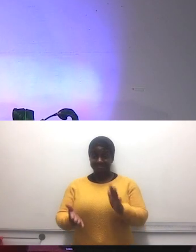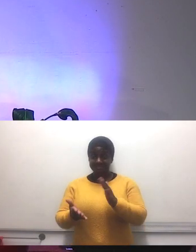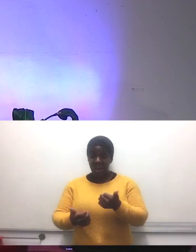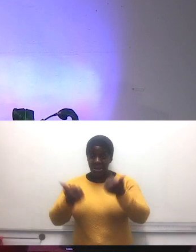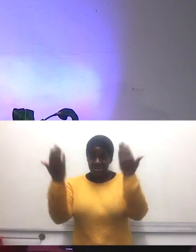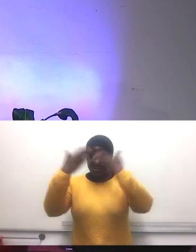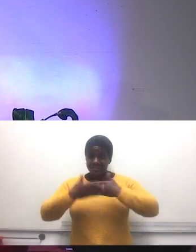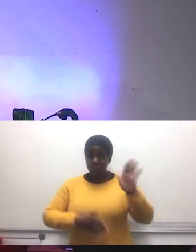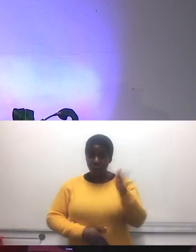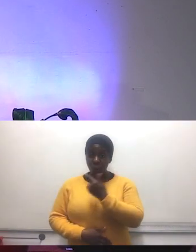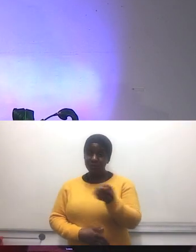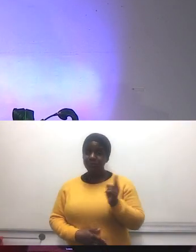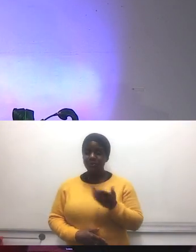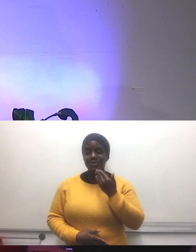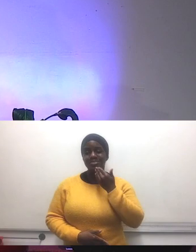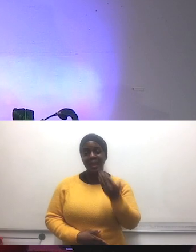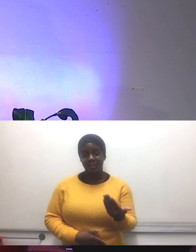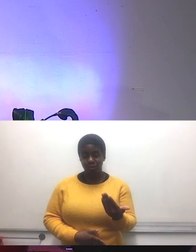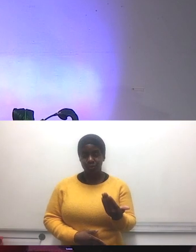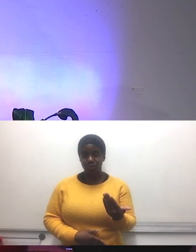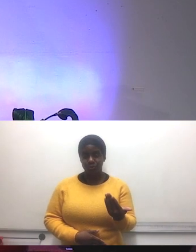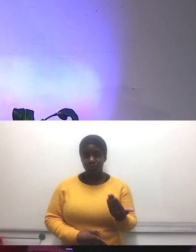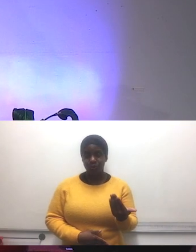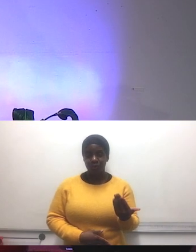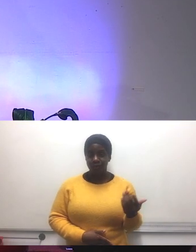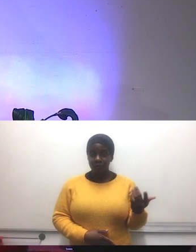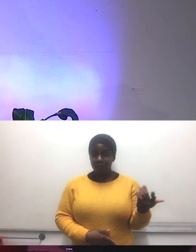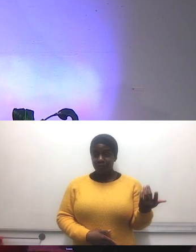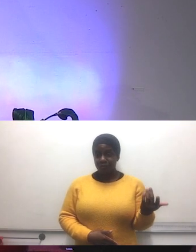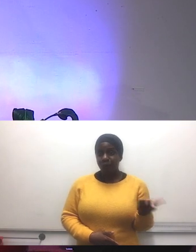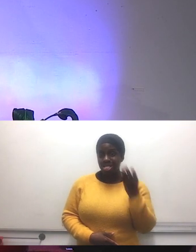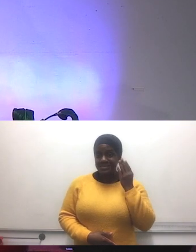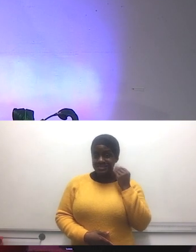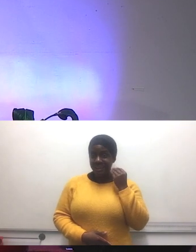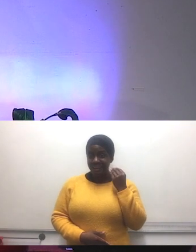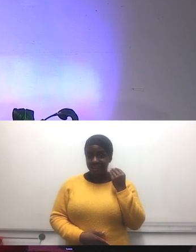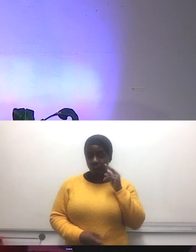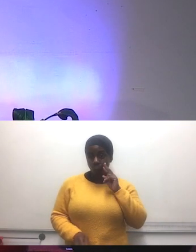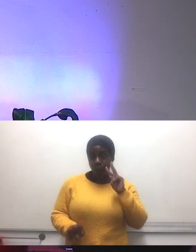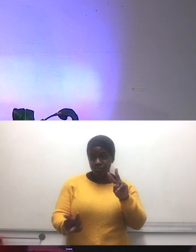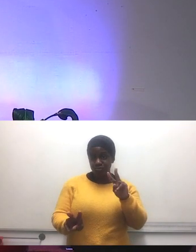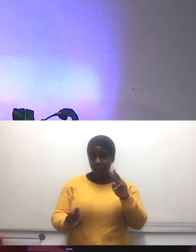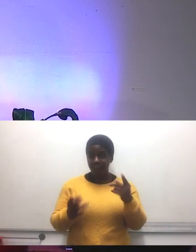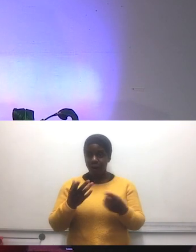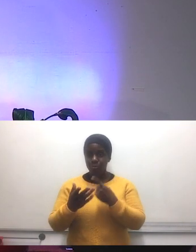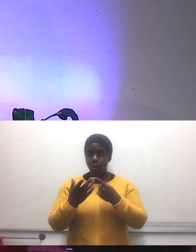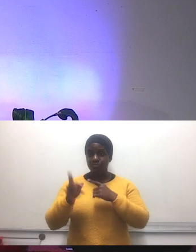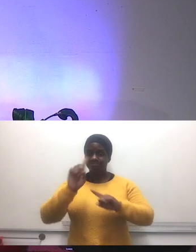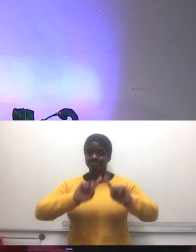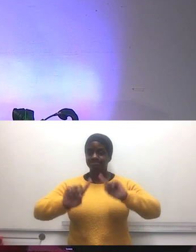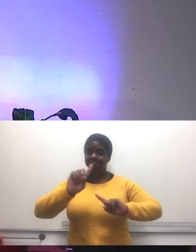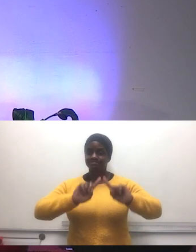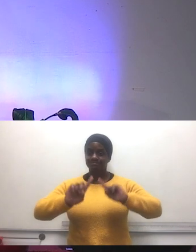Good evening to all of you. Thank you for tuning in to another edition, another episode